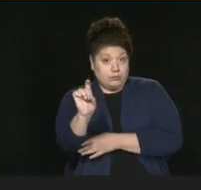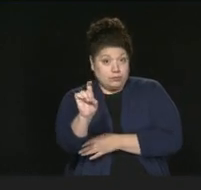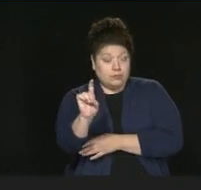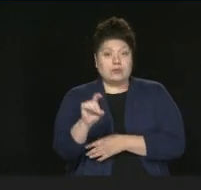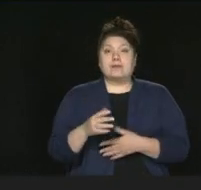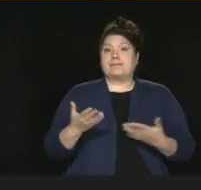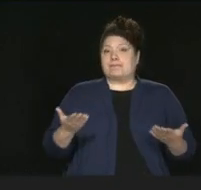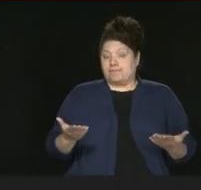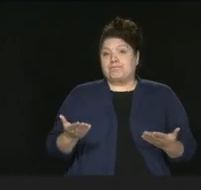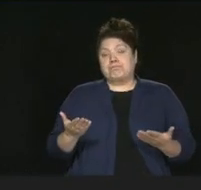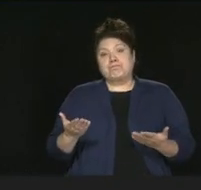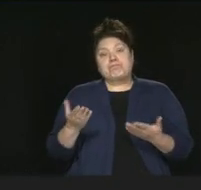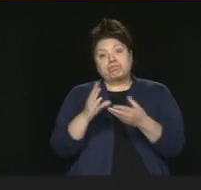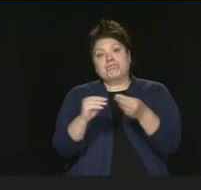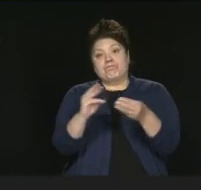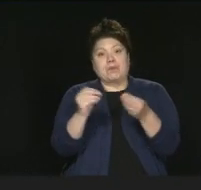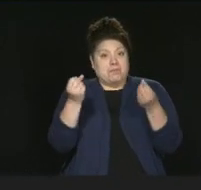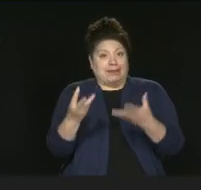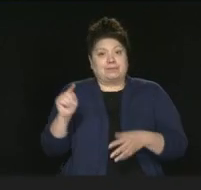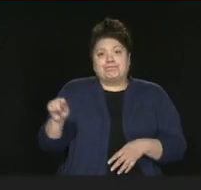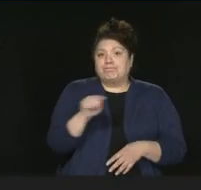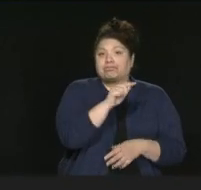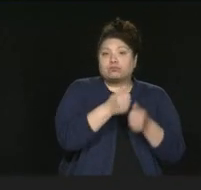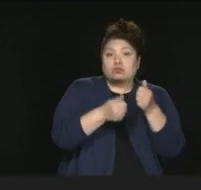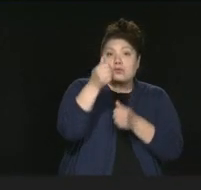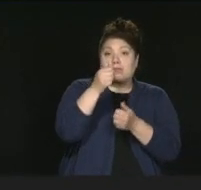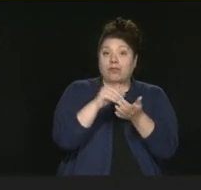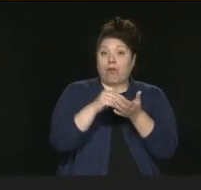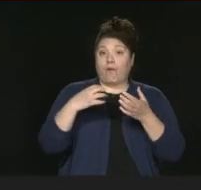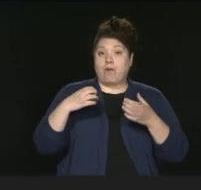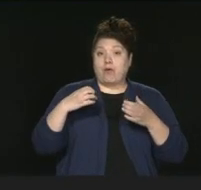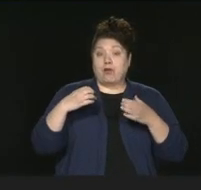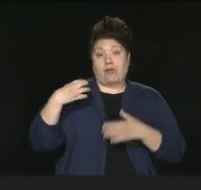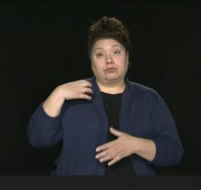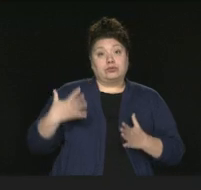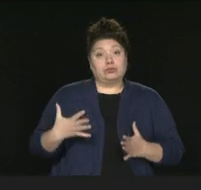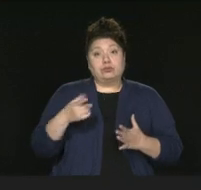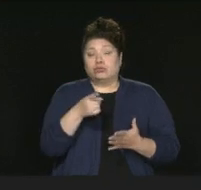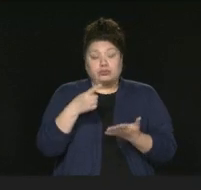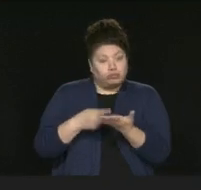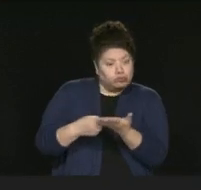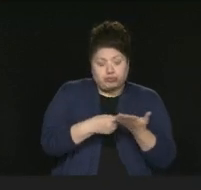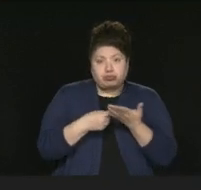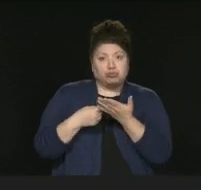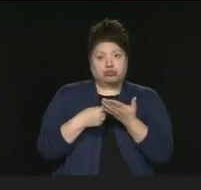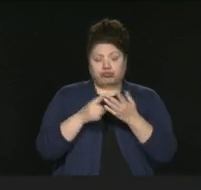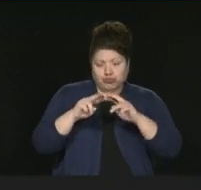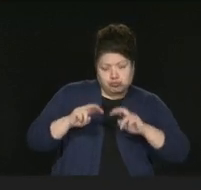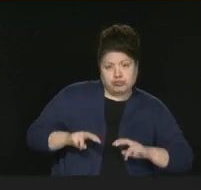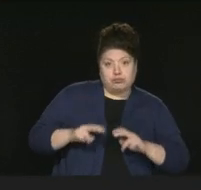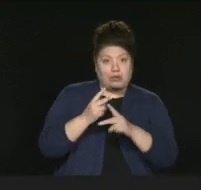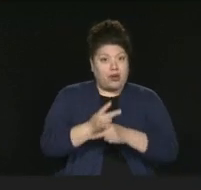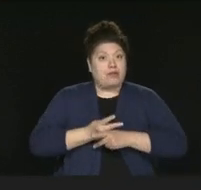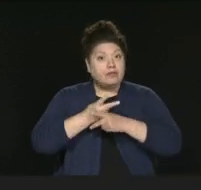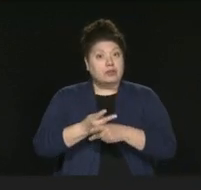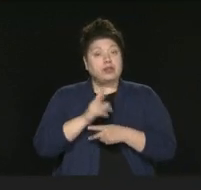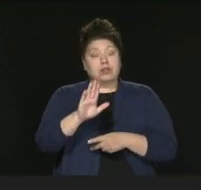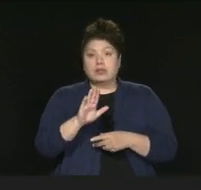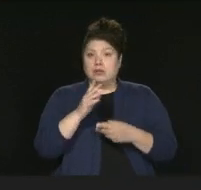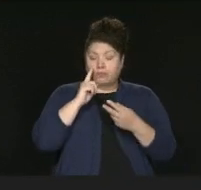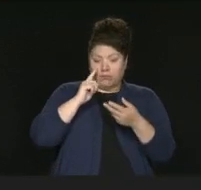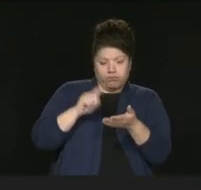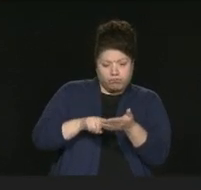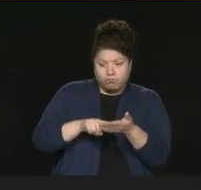officers are looking at this very carefully. You have to start carefully and monitor what actually happens when kids go back to